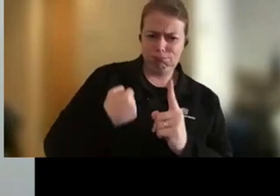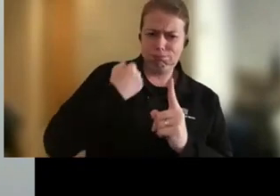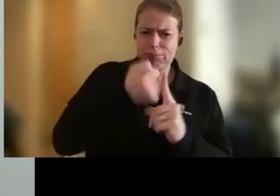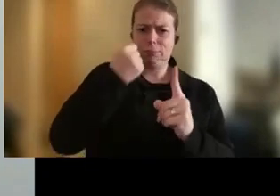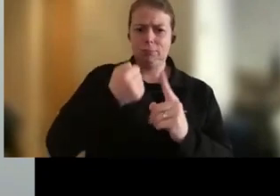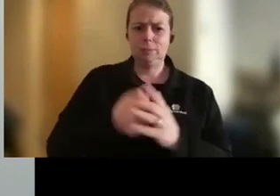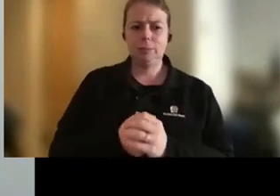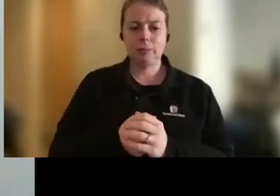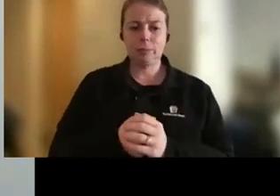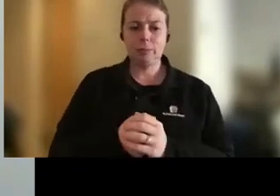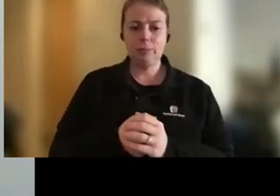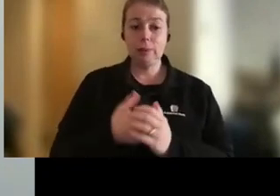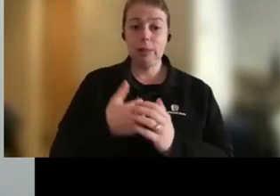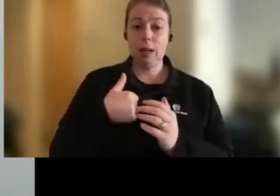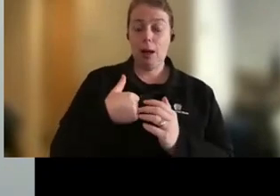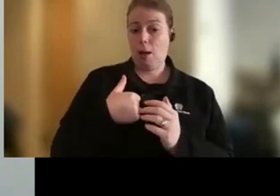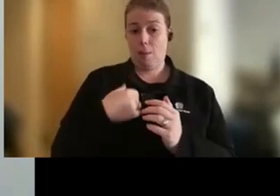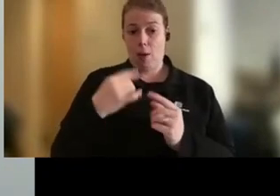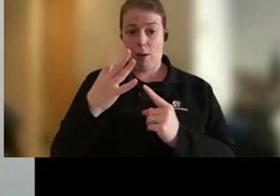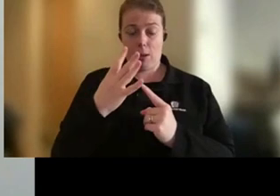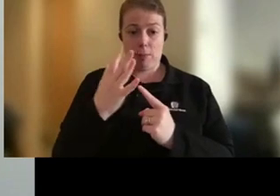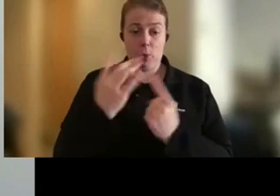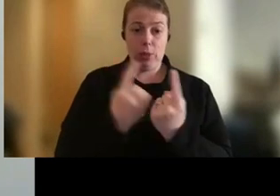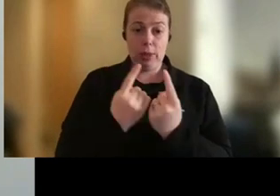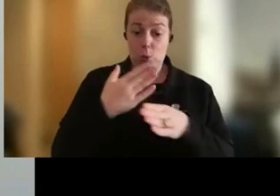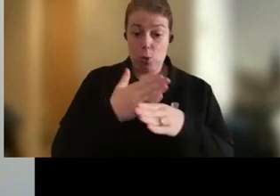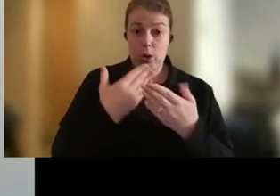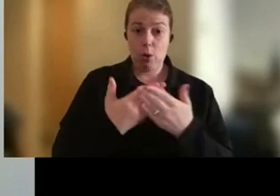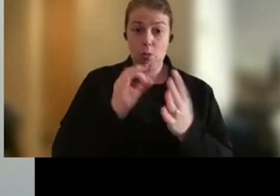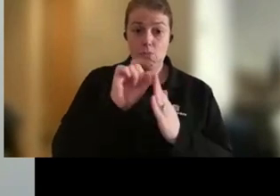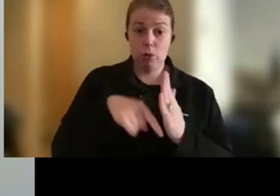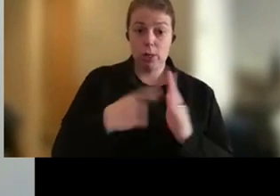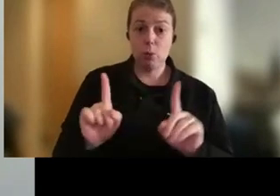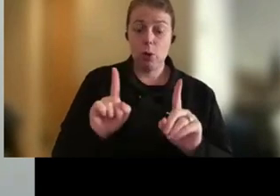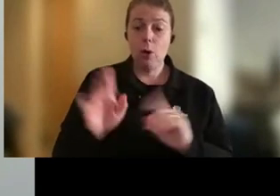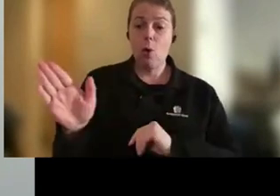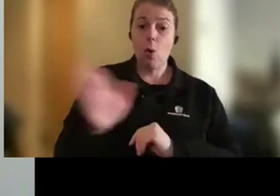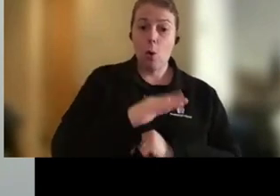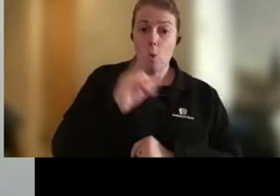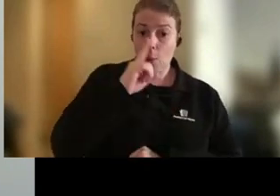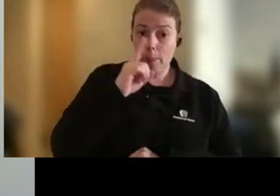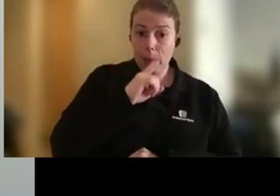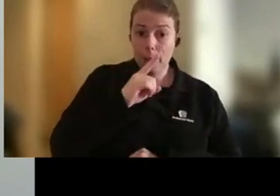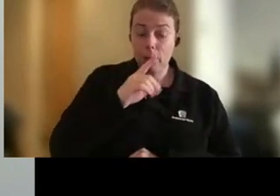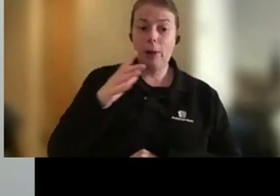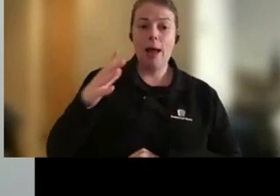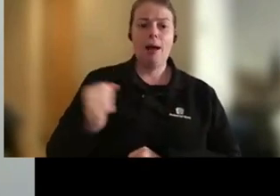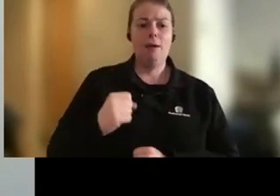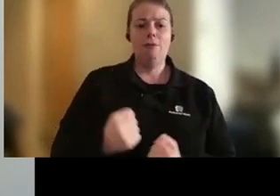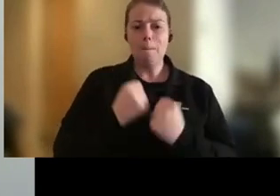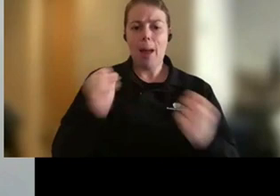My key takeaway from this whole experience working on the project is that each and every person has power to create change.